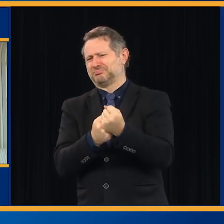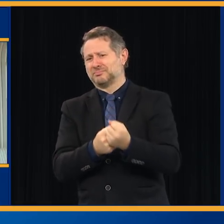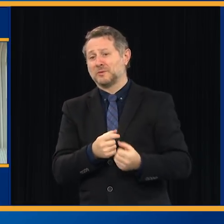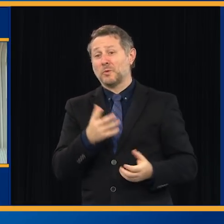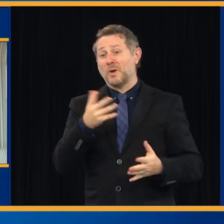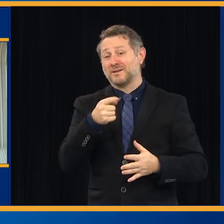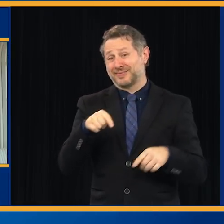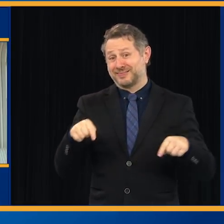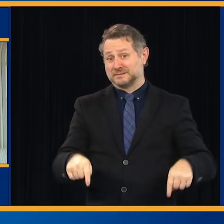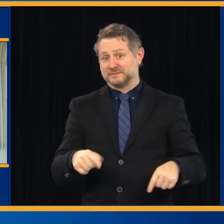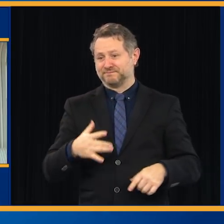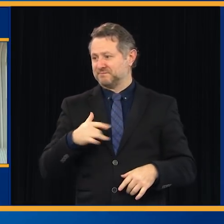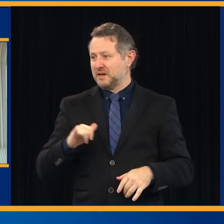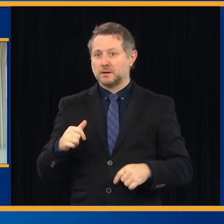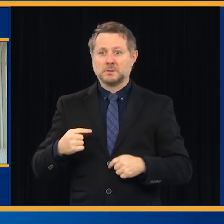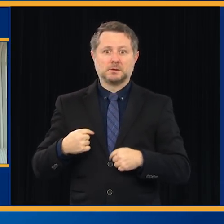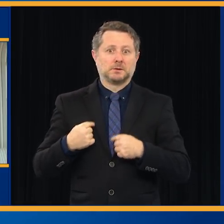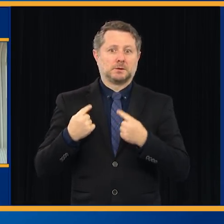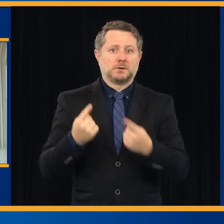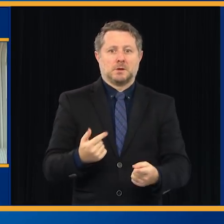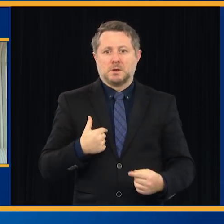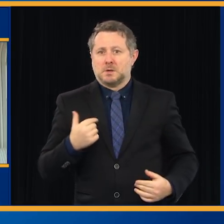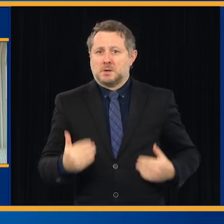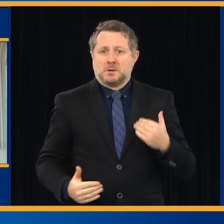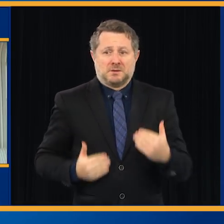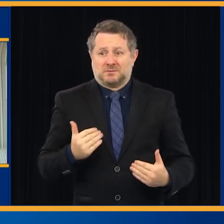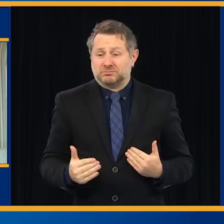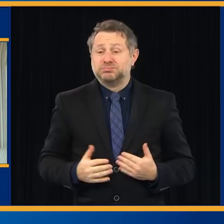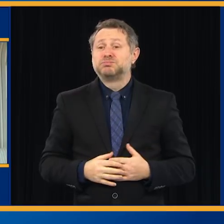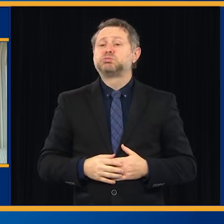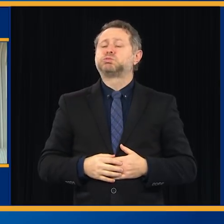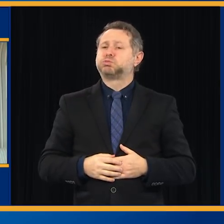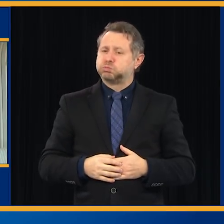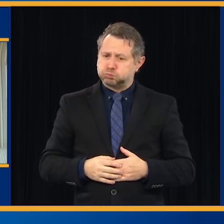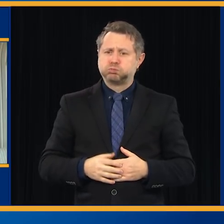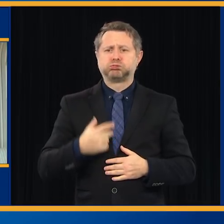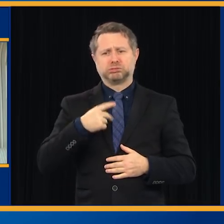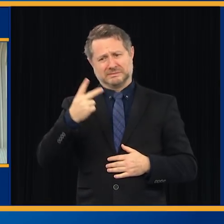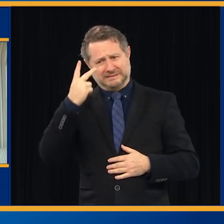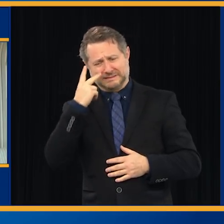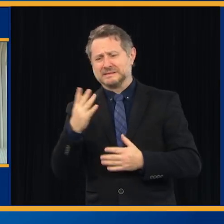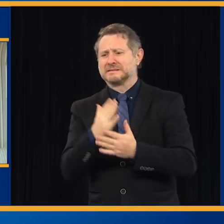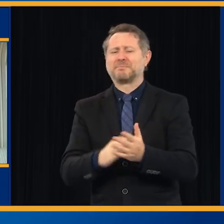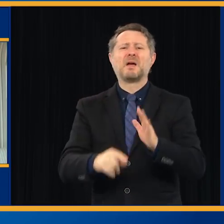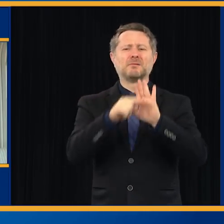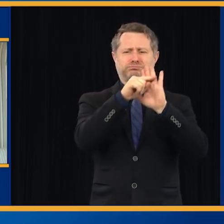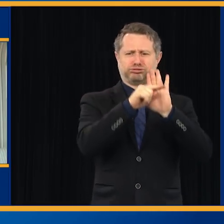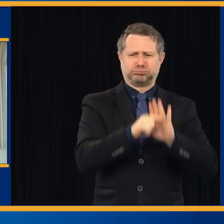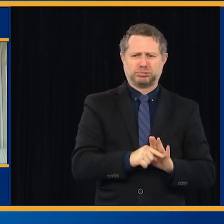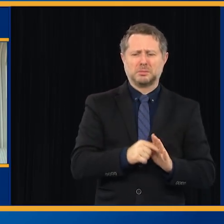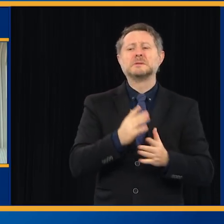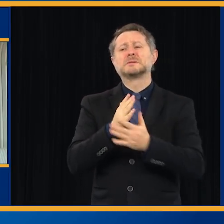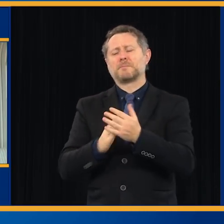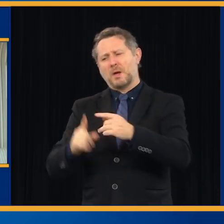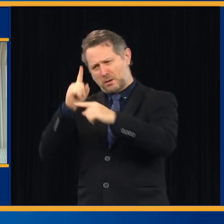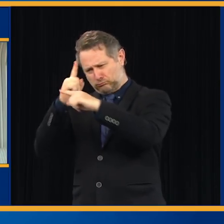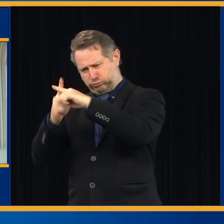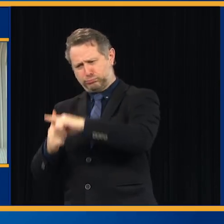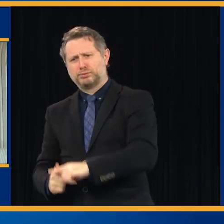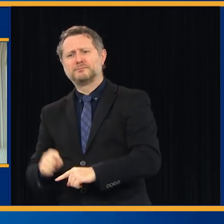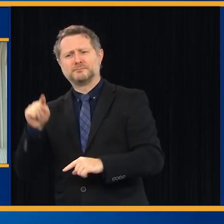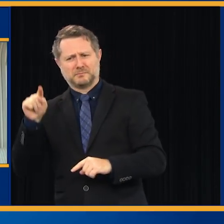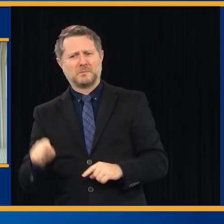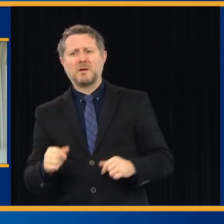been like, the deficiencies, as well as the inspiration which we've derived from our neighbors,